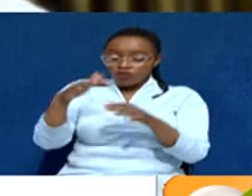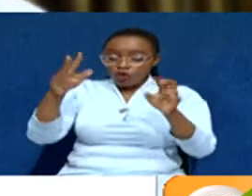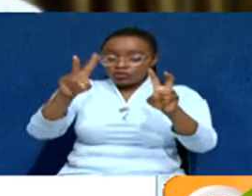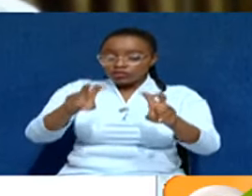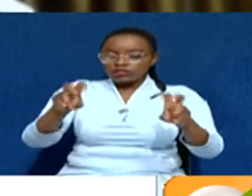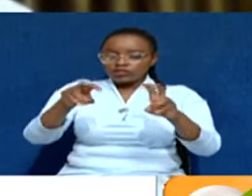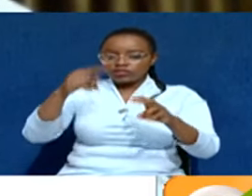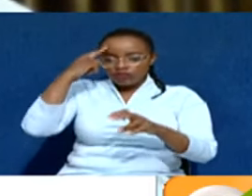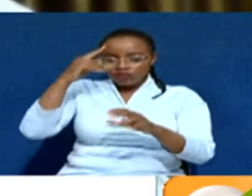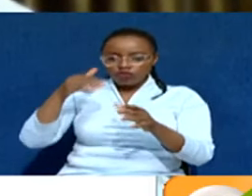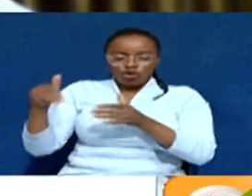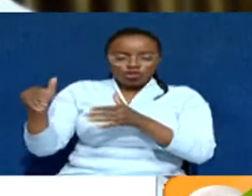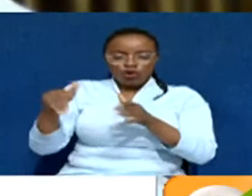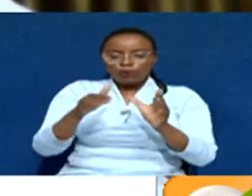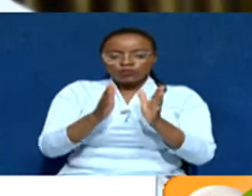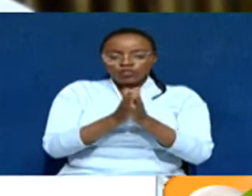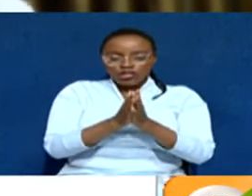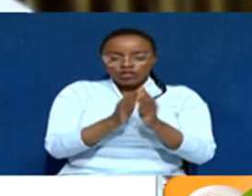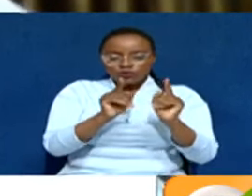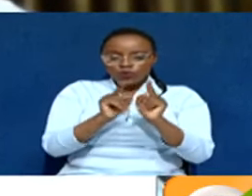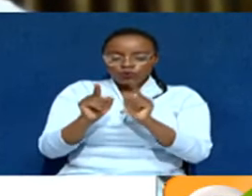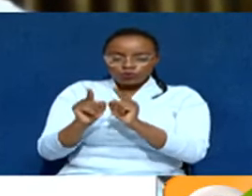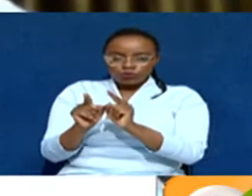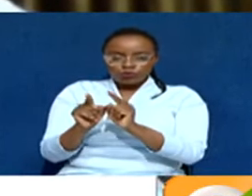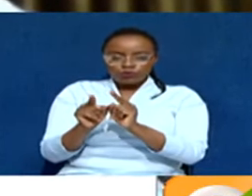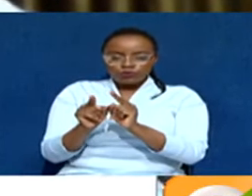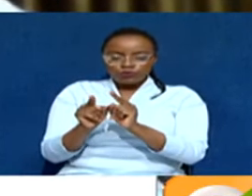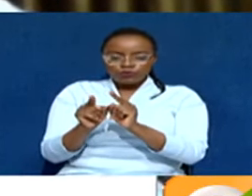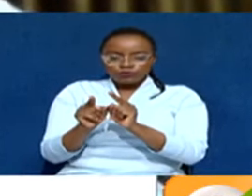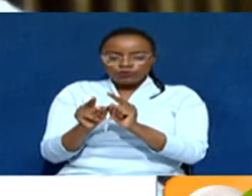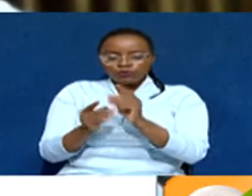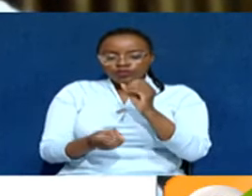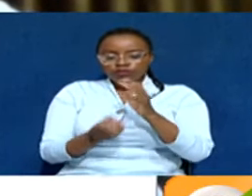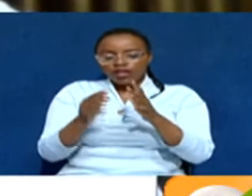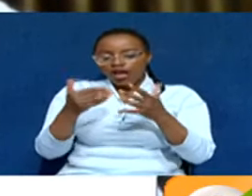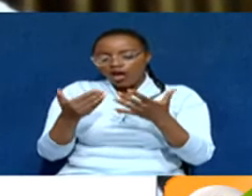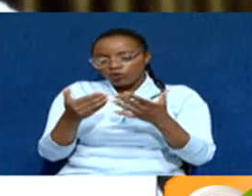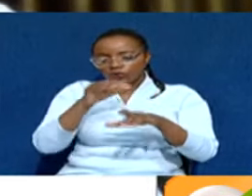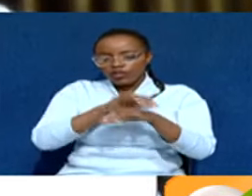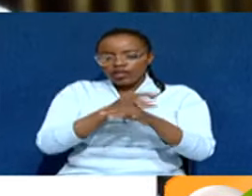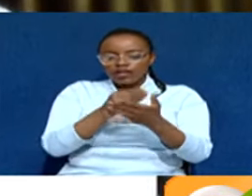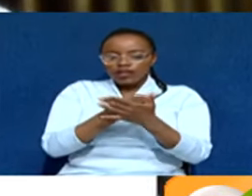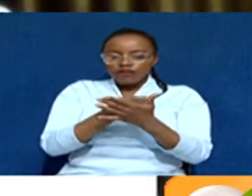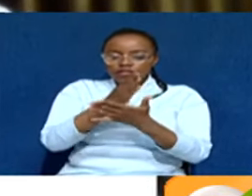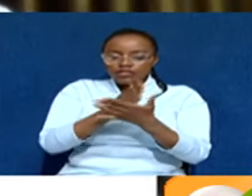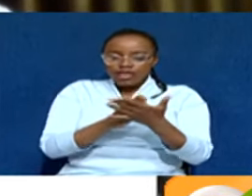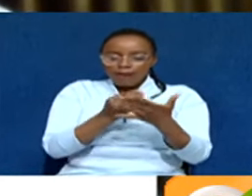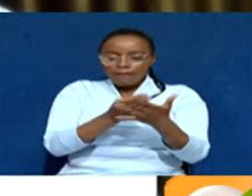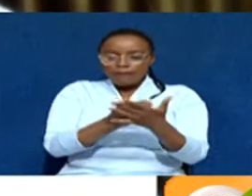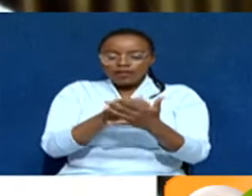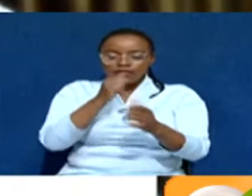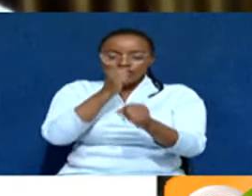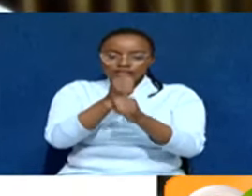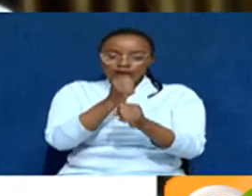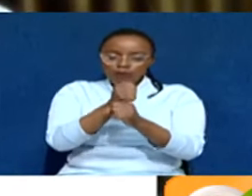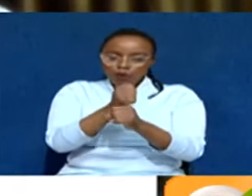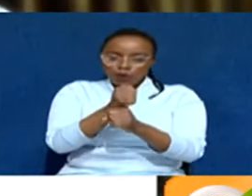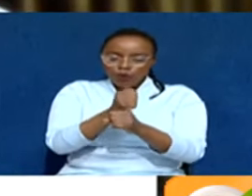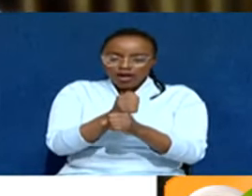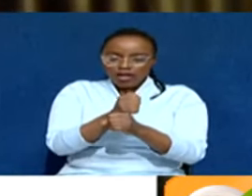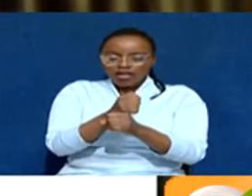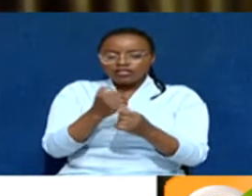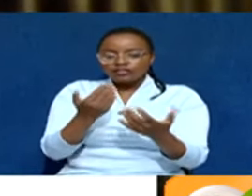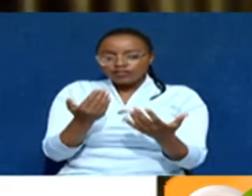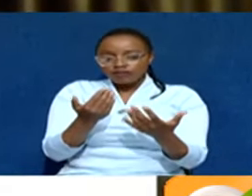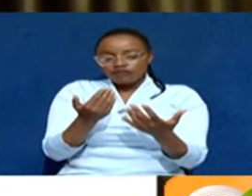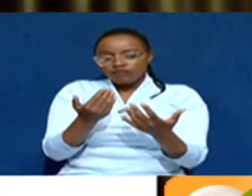looking for opportunities and sources of livelihood, some income, some employment across